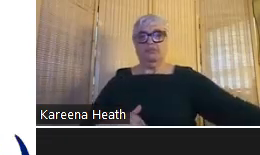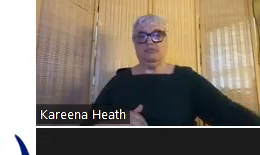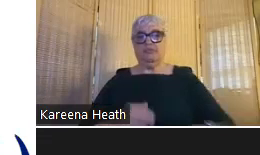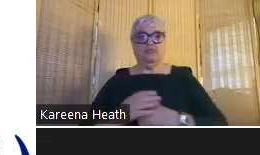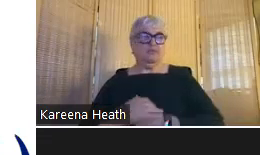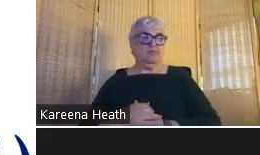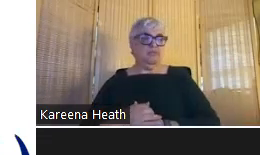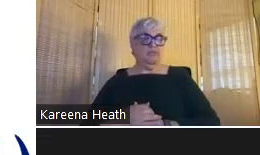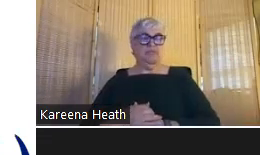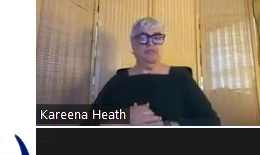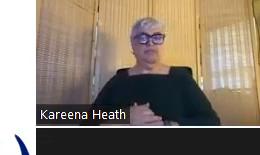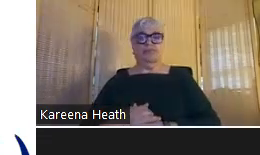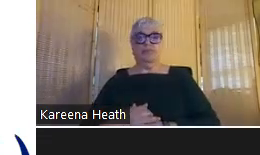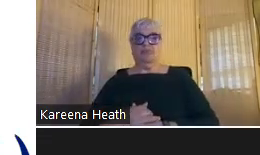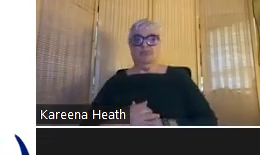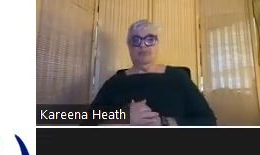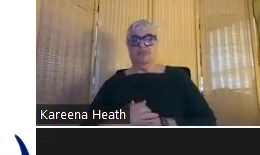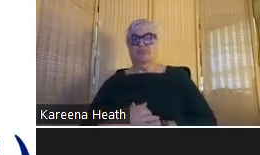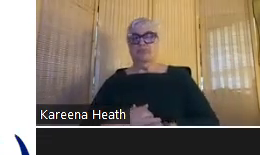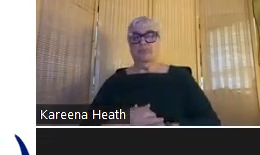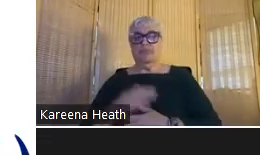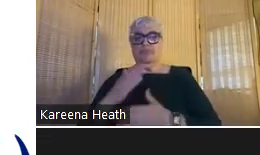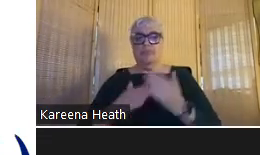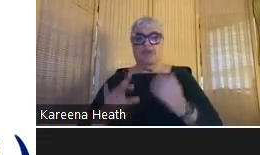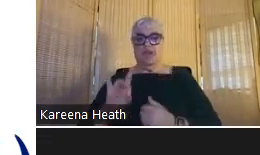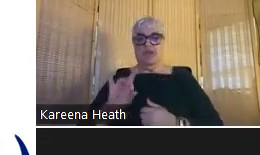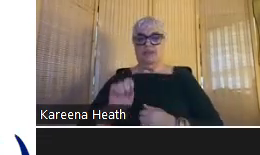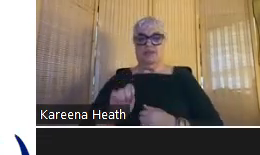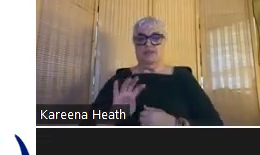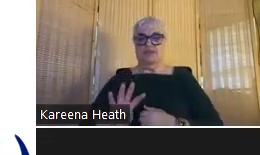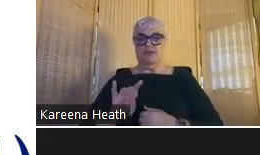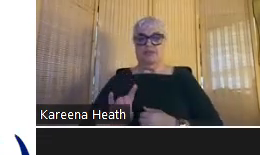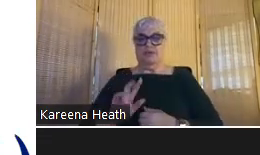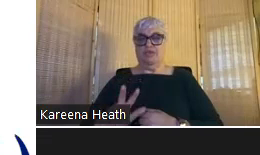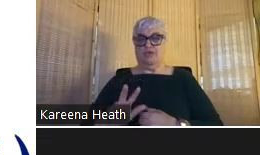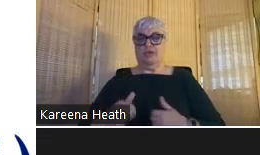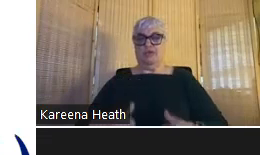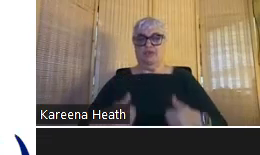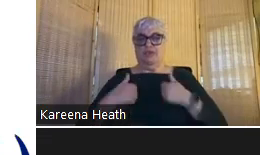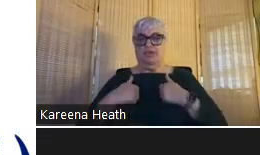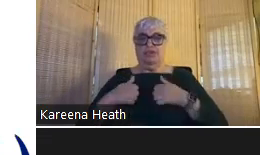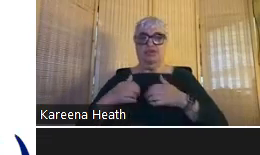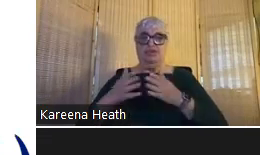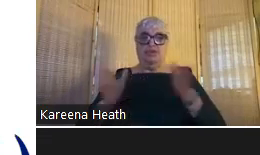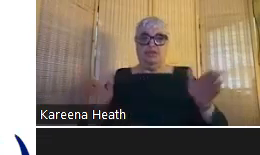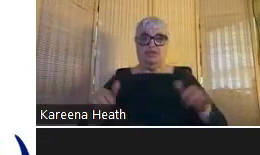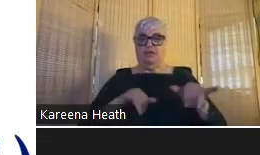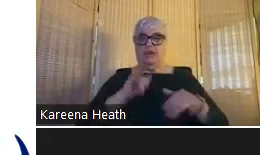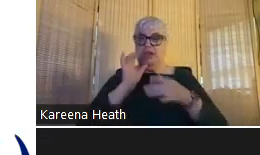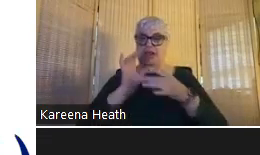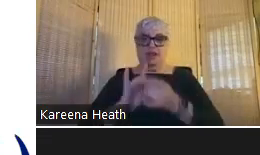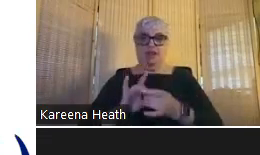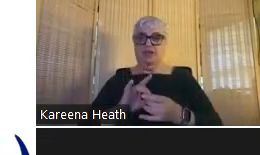Okay, there we go. So part 8.4.3, residential general provisions, again, not applicable to level 3